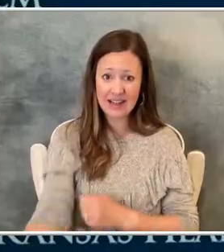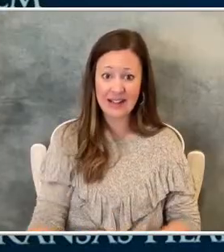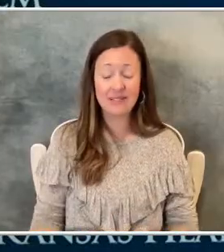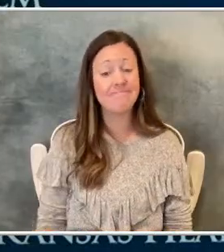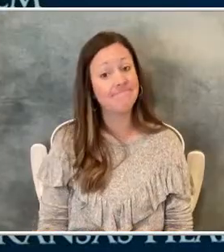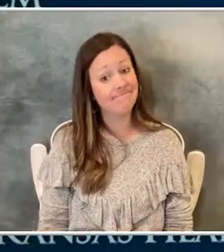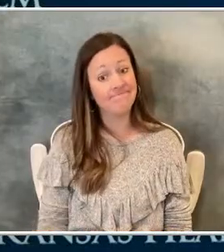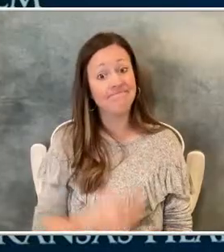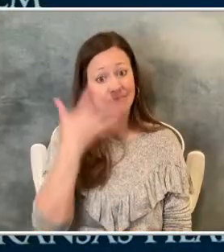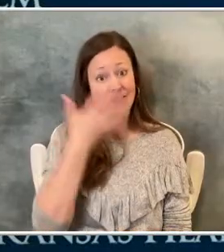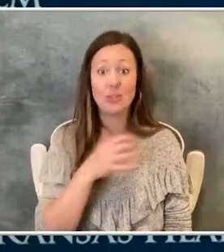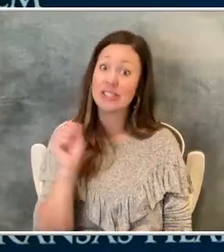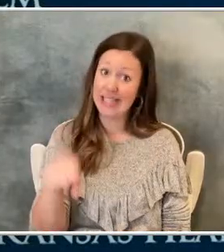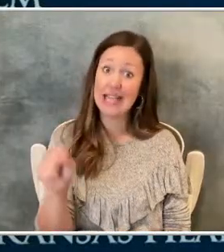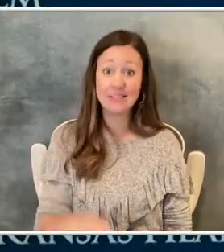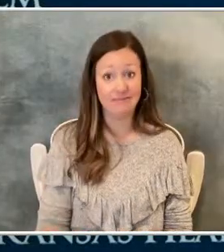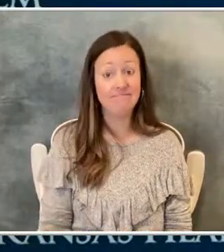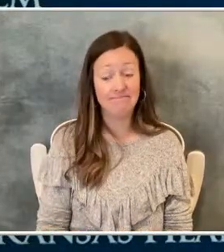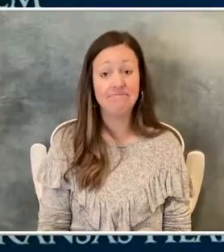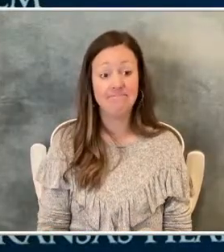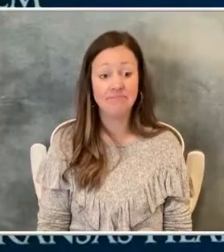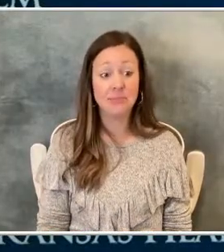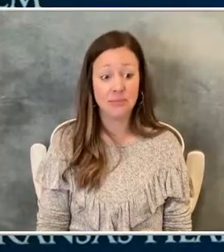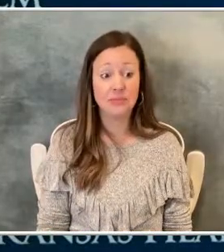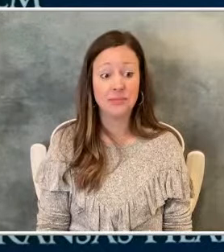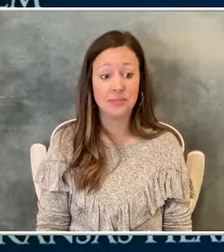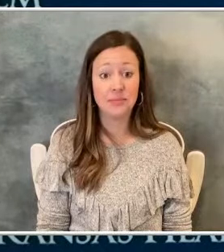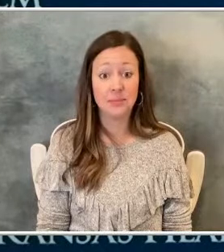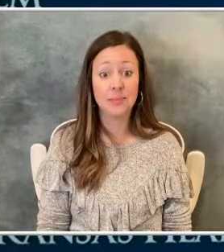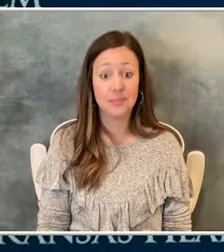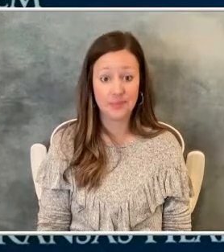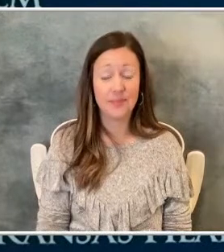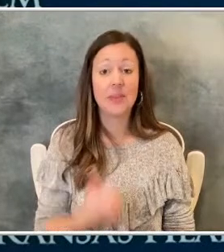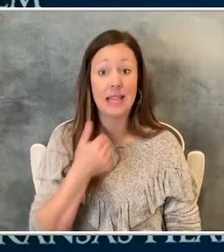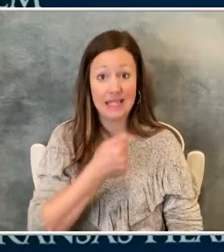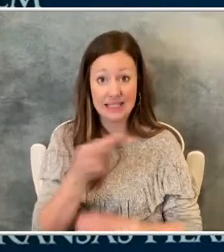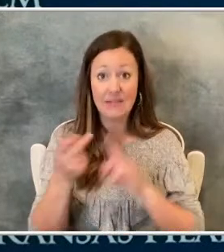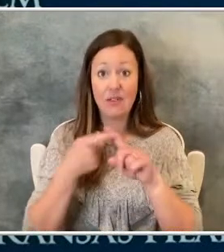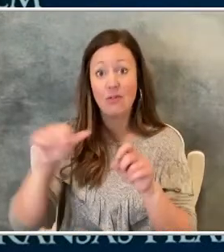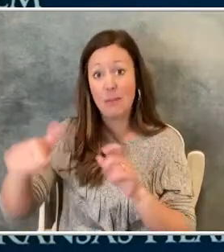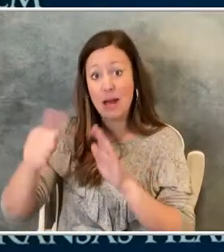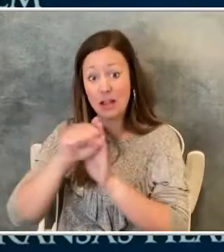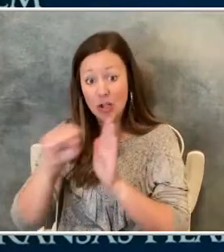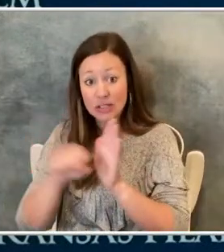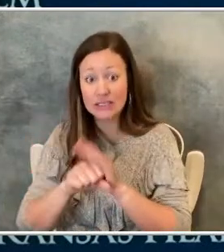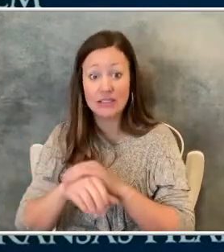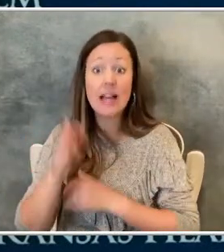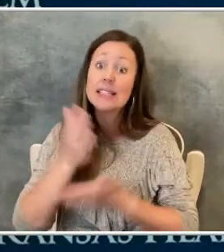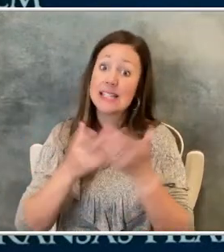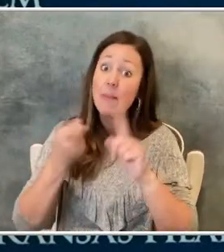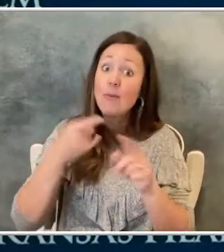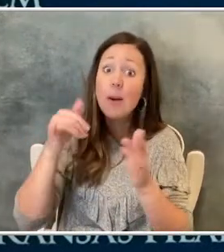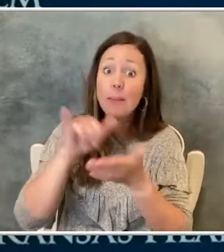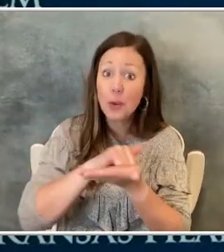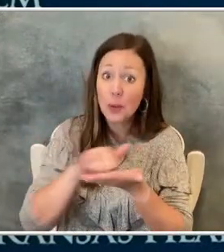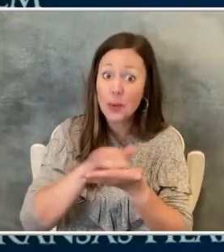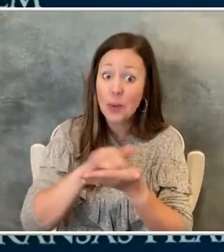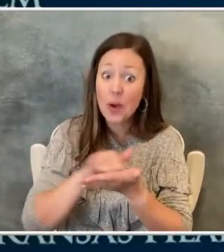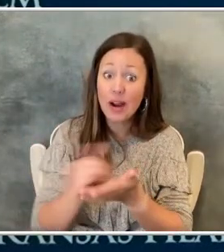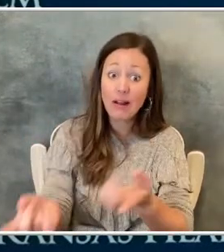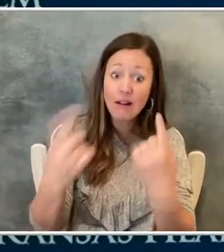do. Unfortunately, yeah. Even some out of state. We have some coming in from New York, actually.